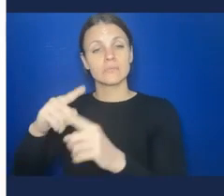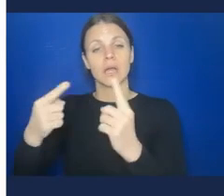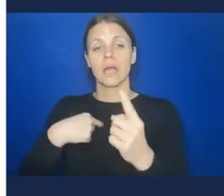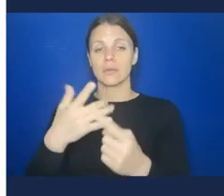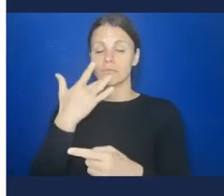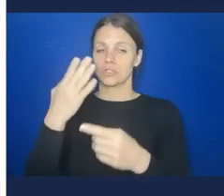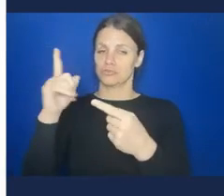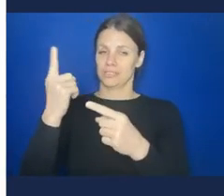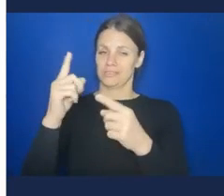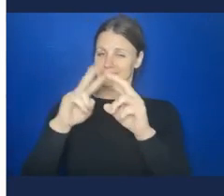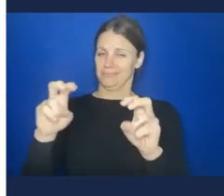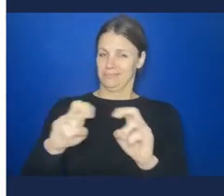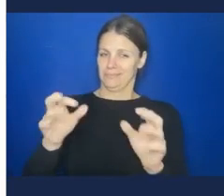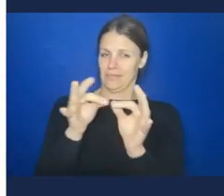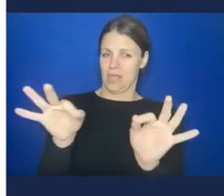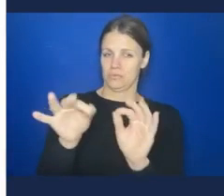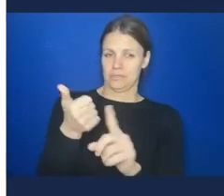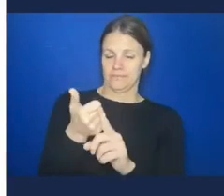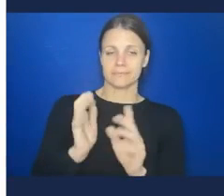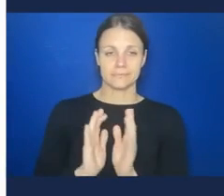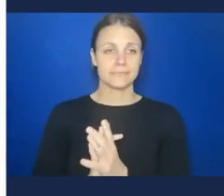language itself. Next slide.